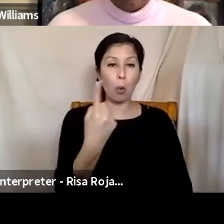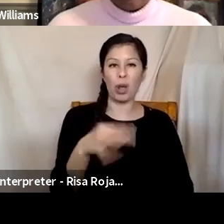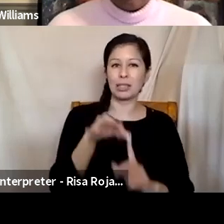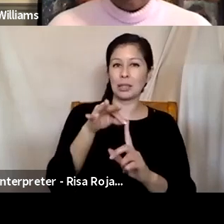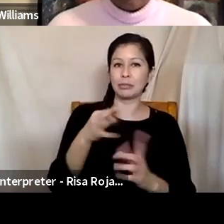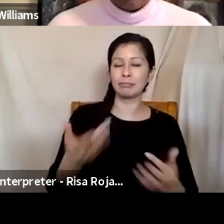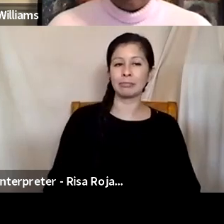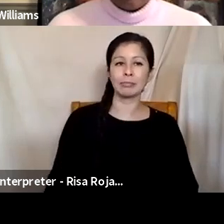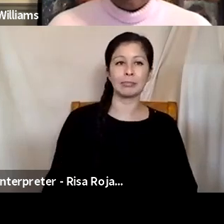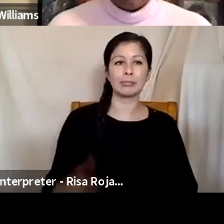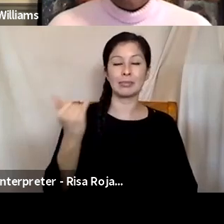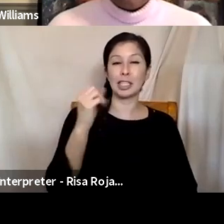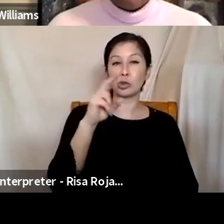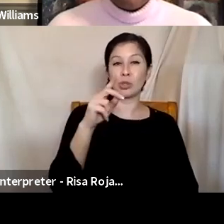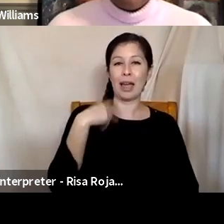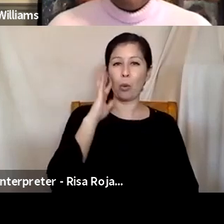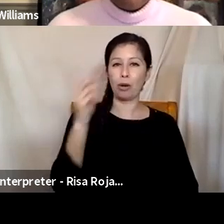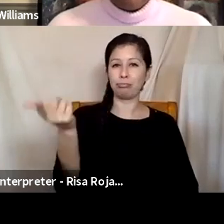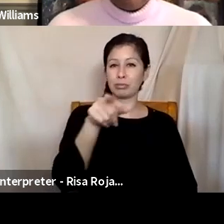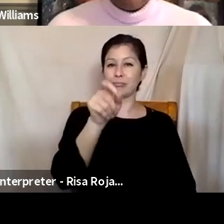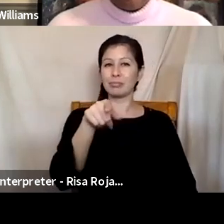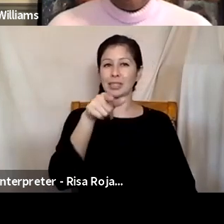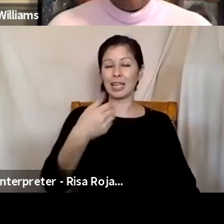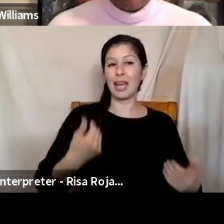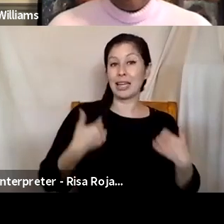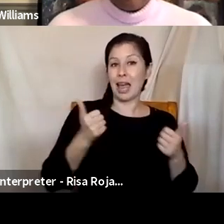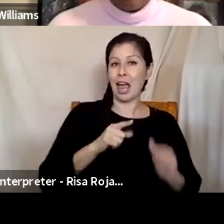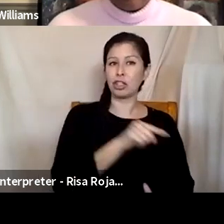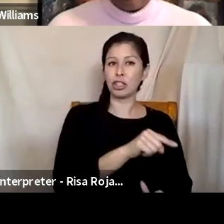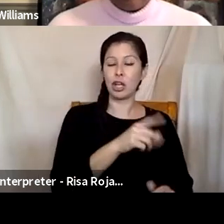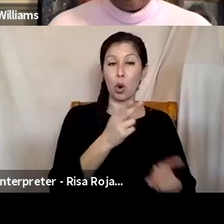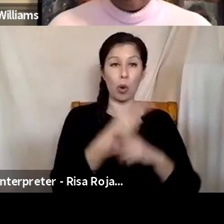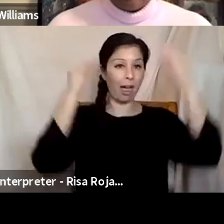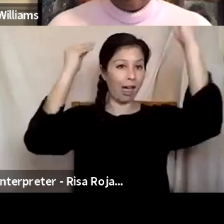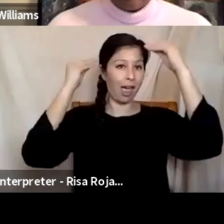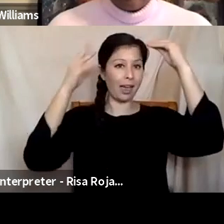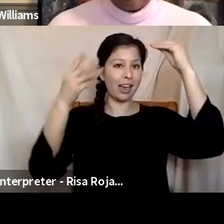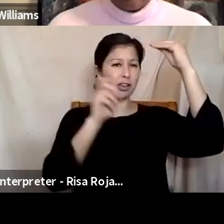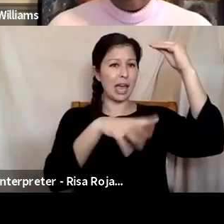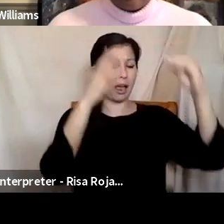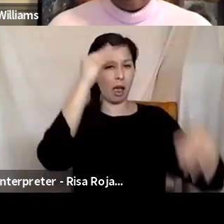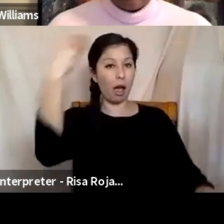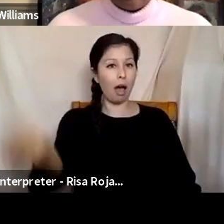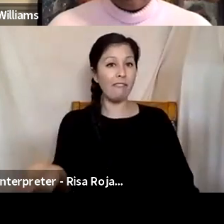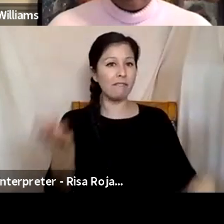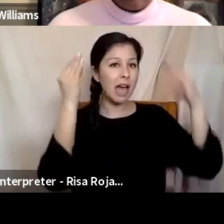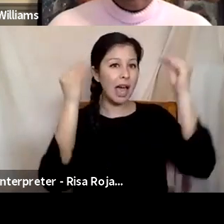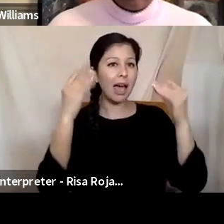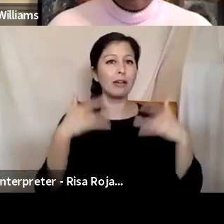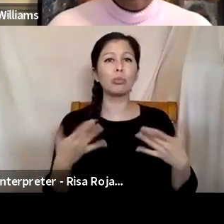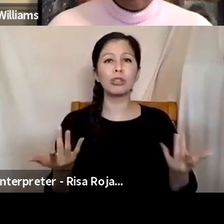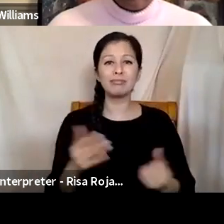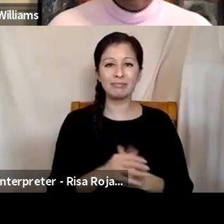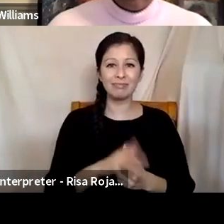Well, then, Suzanne, I'm going to twist it on you and say, it's a young actor wearing a hat, and you ask that actor to take off the hat.